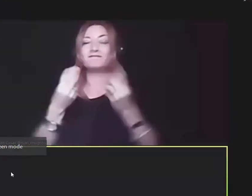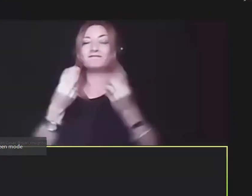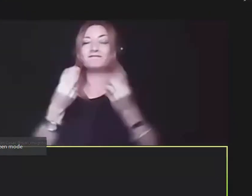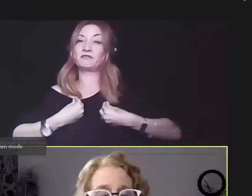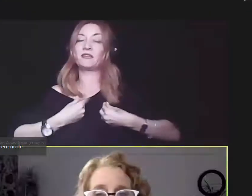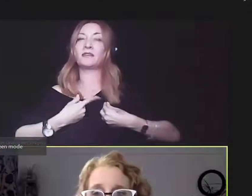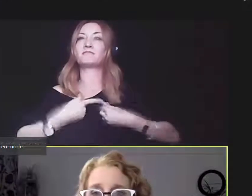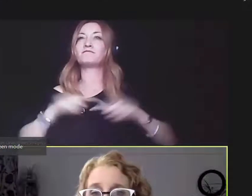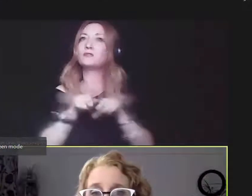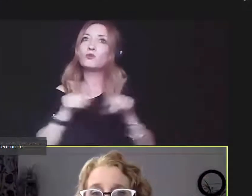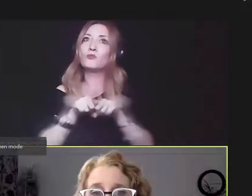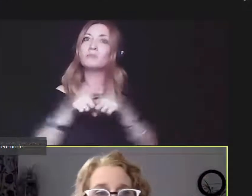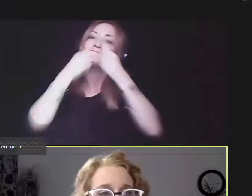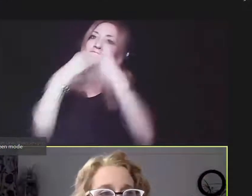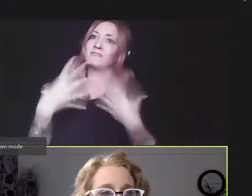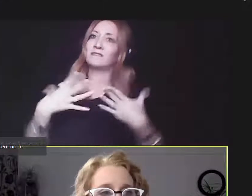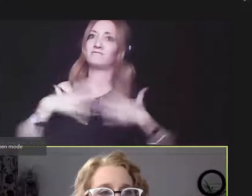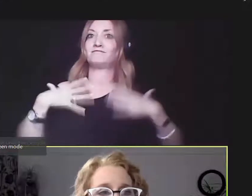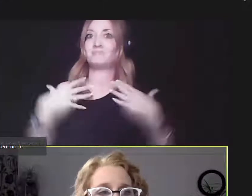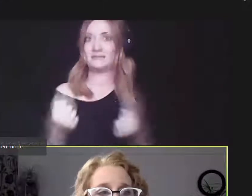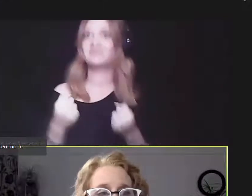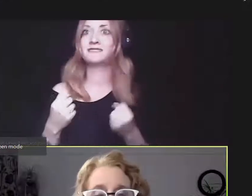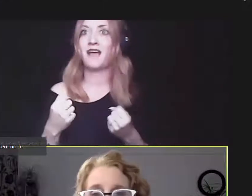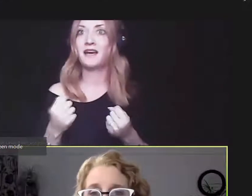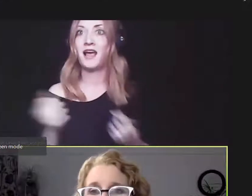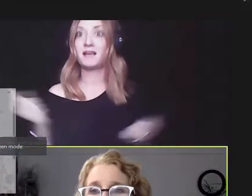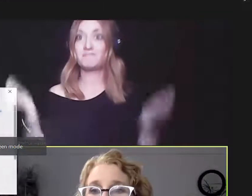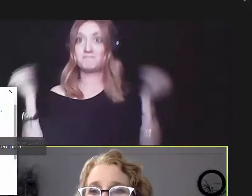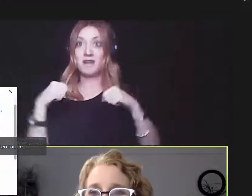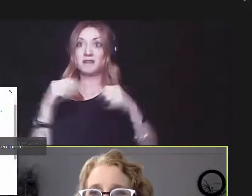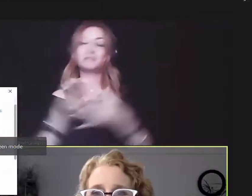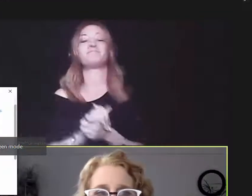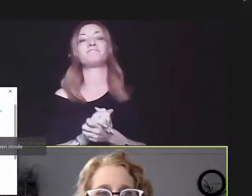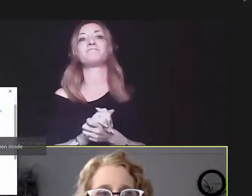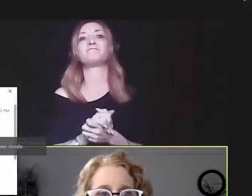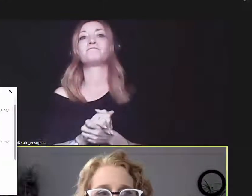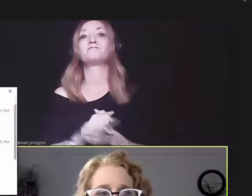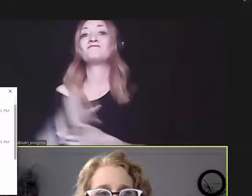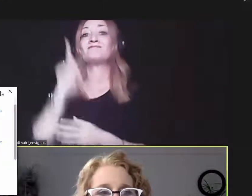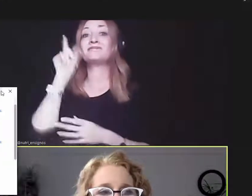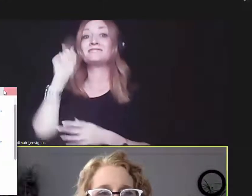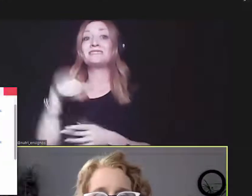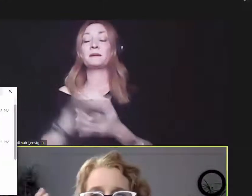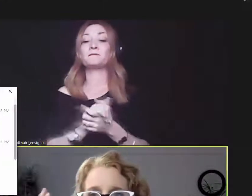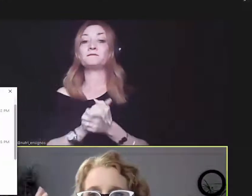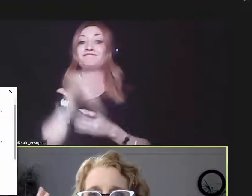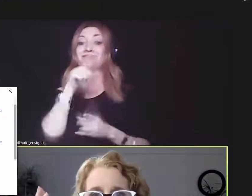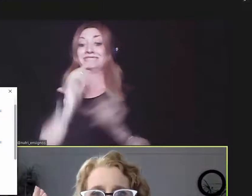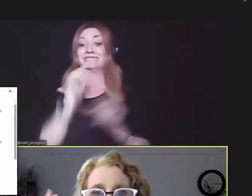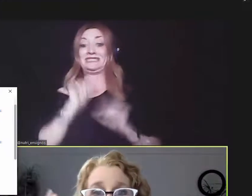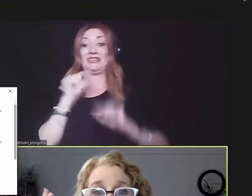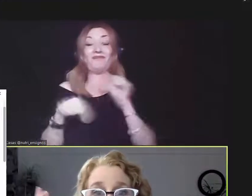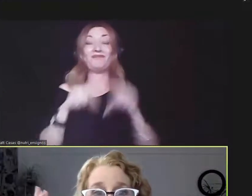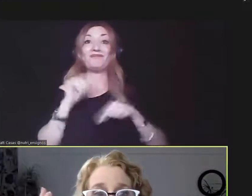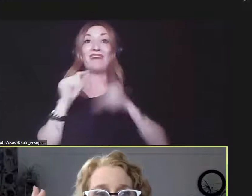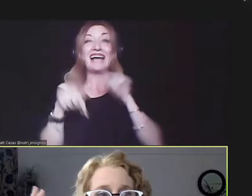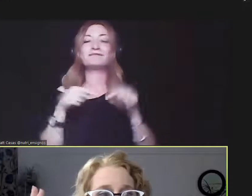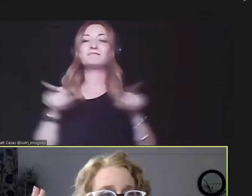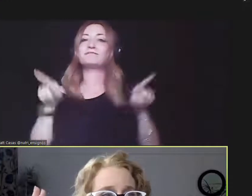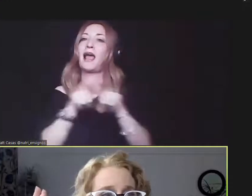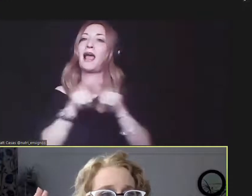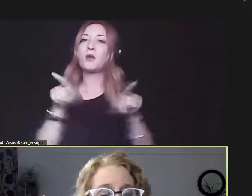bacteria also produces hundreds of neurochemicals in the brain that the